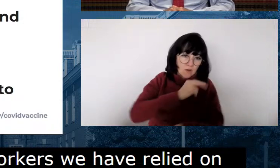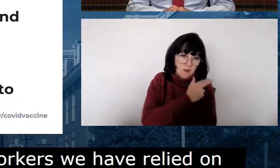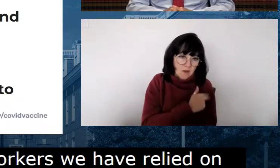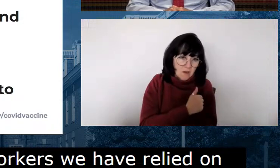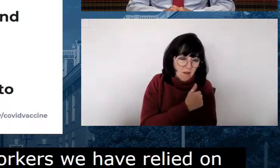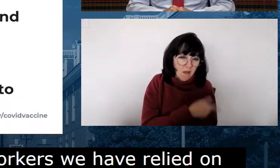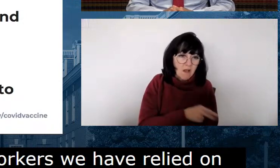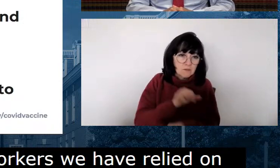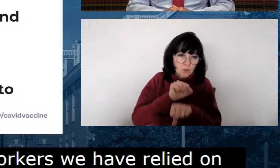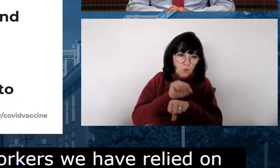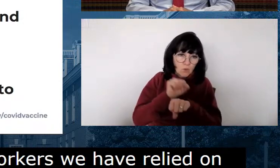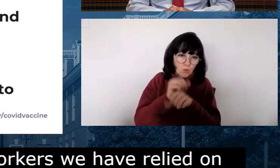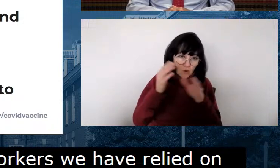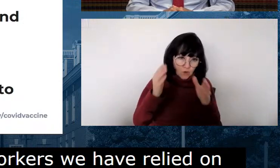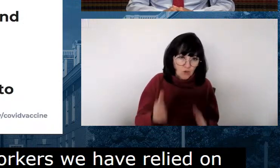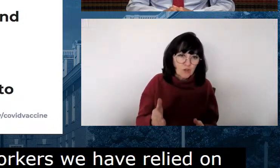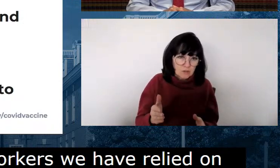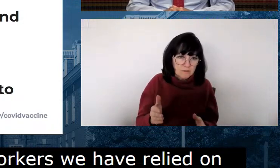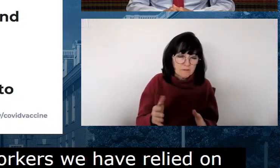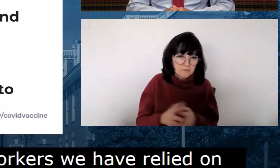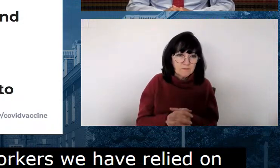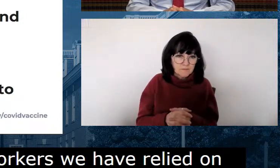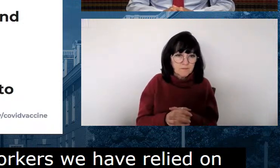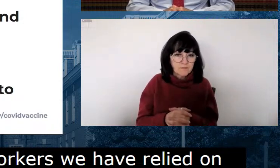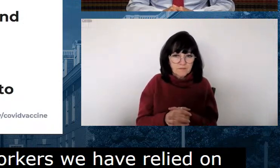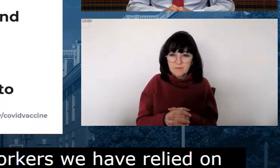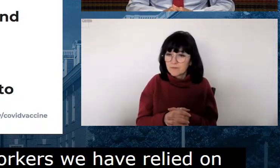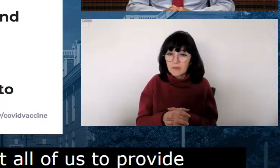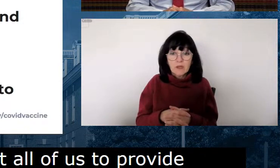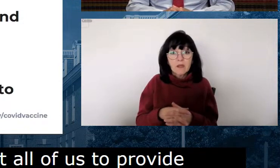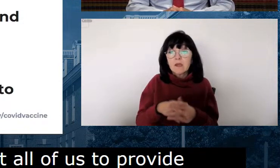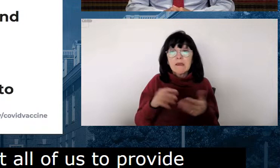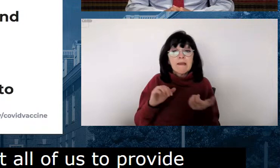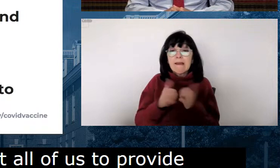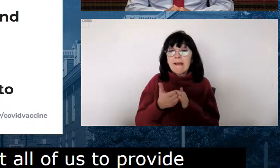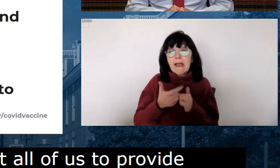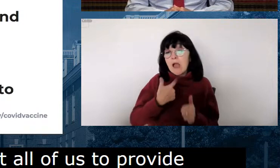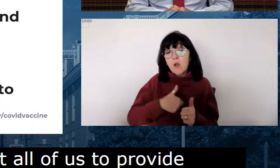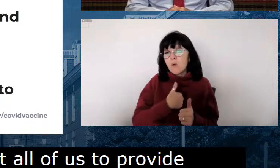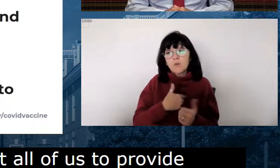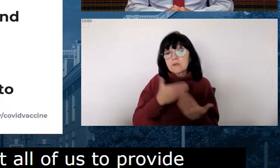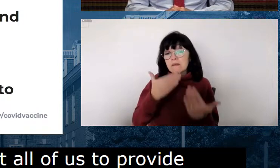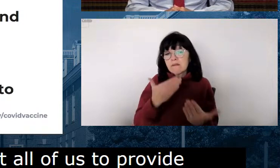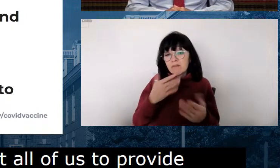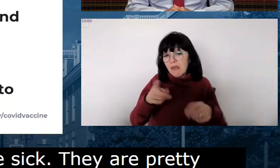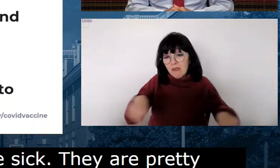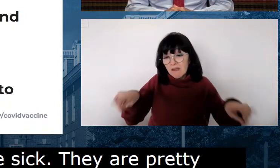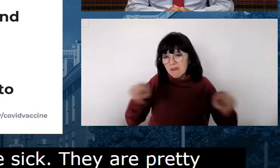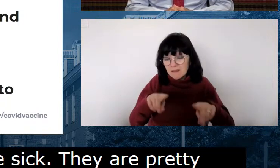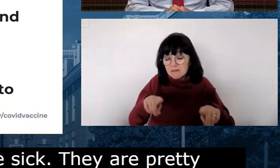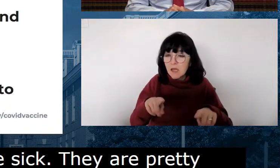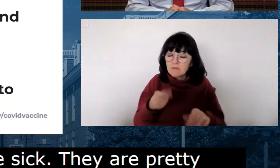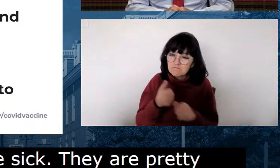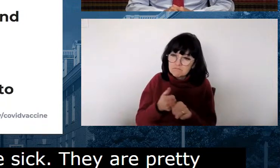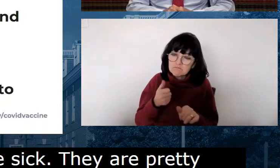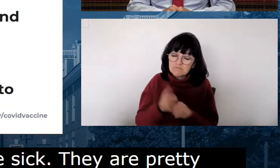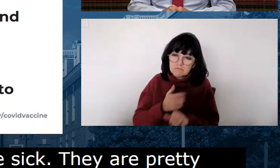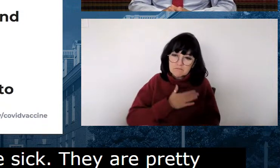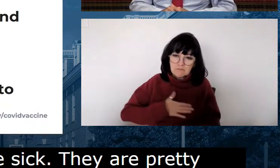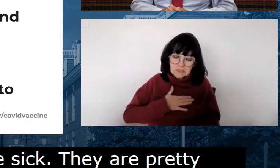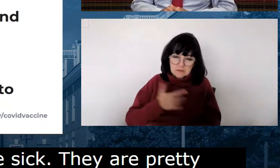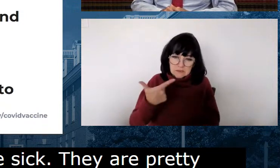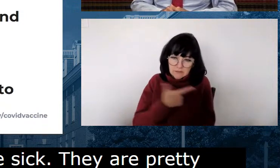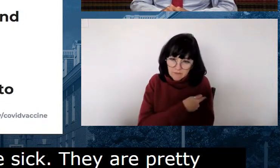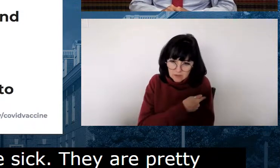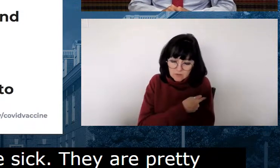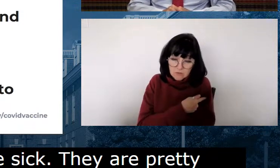healthcare for those that are sick. And they're pretty simple. Get vaccinated. If you are fully vaccinated,